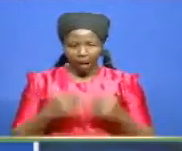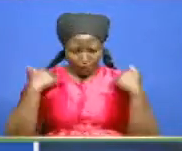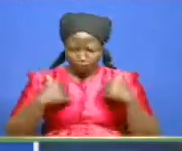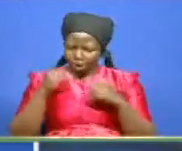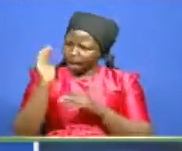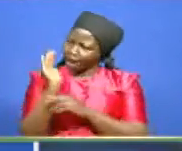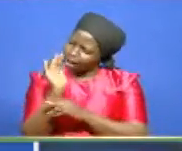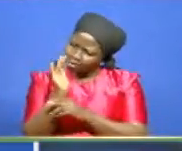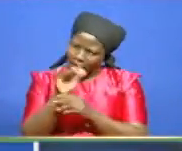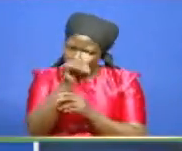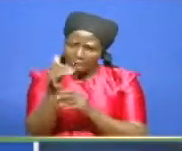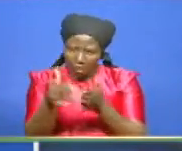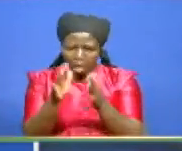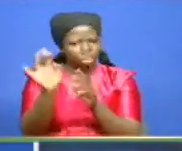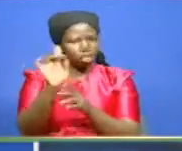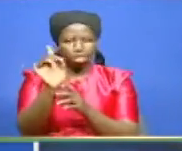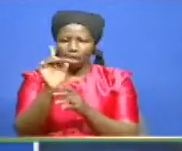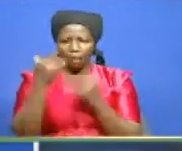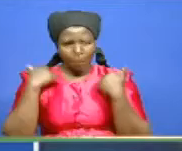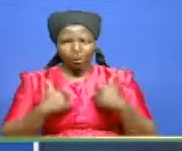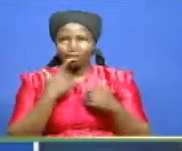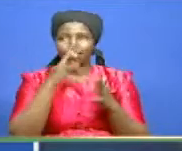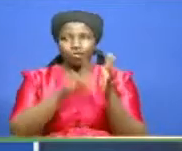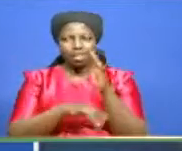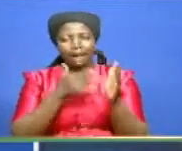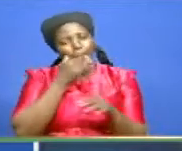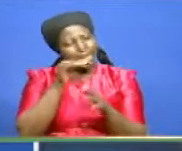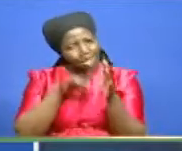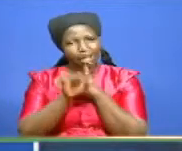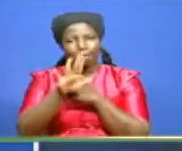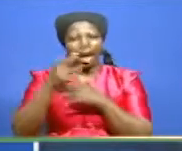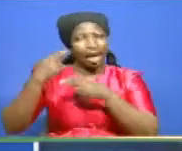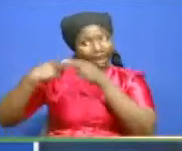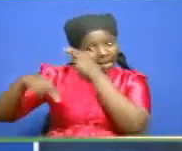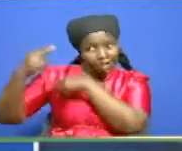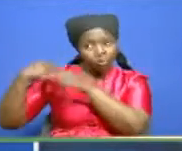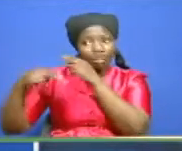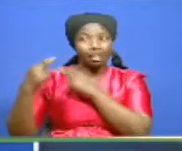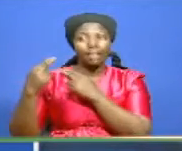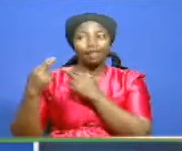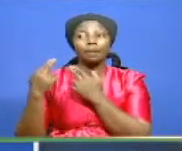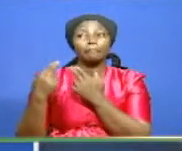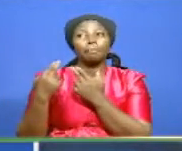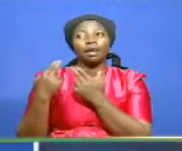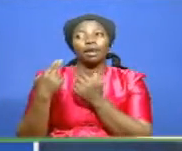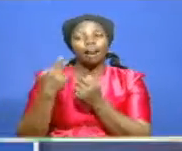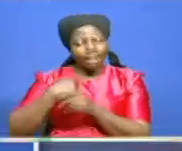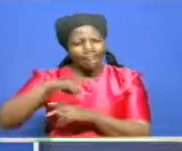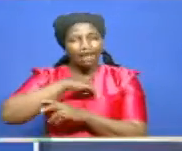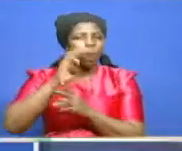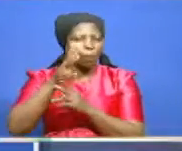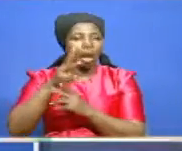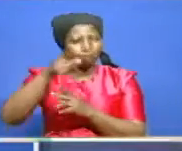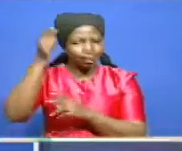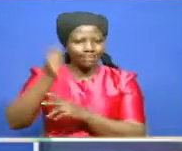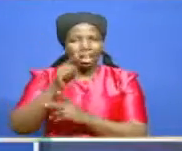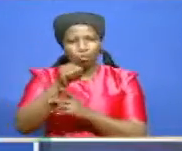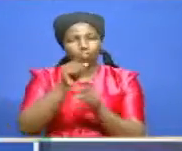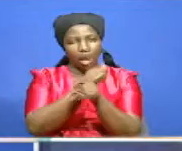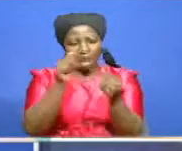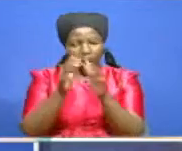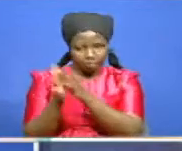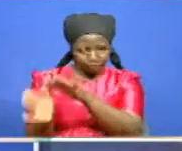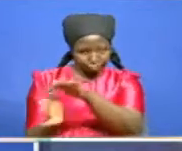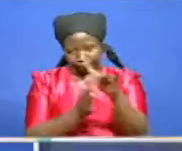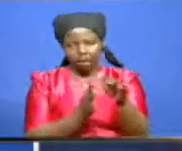I will not ask it another way. All I'll say is this: a man is his history, and we will judge you accordingly. At some point, an